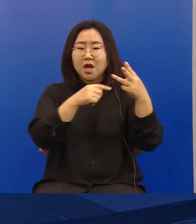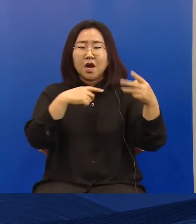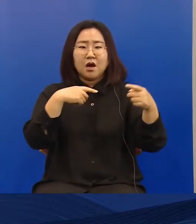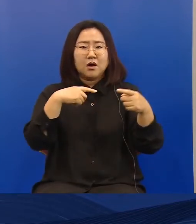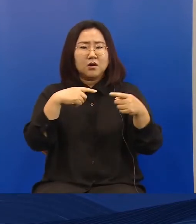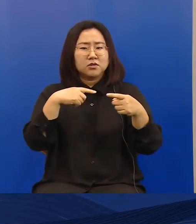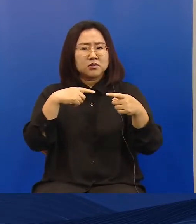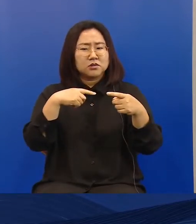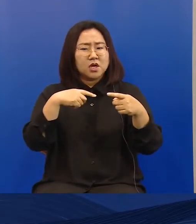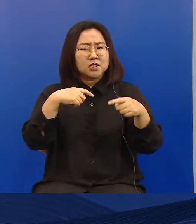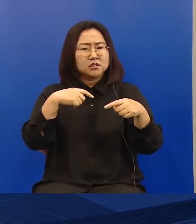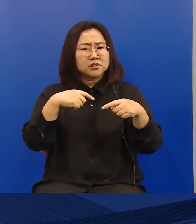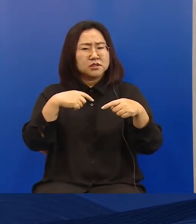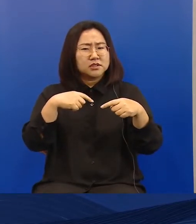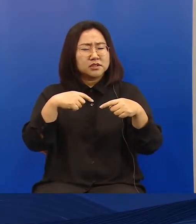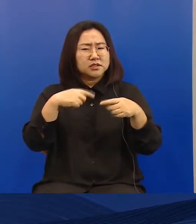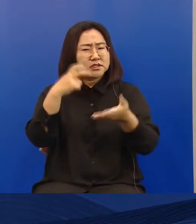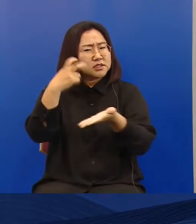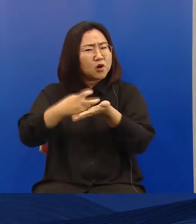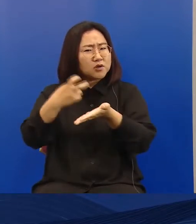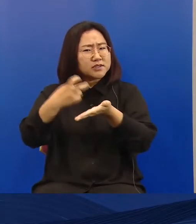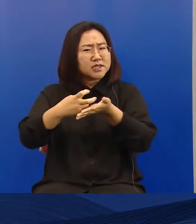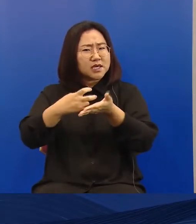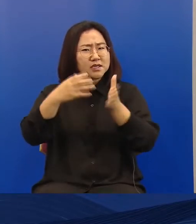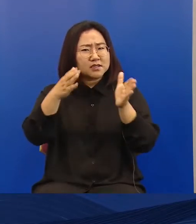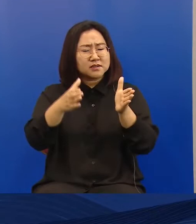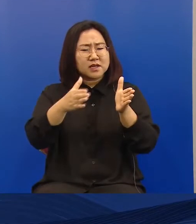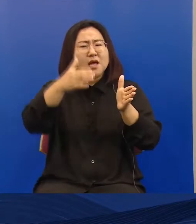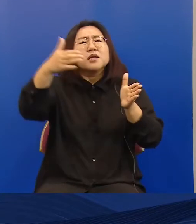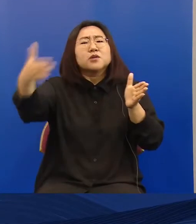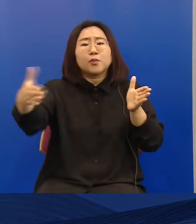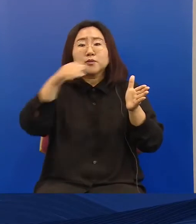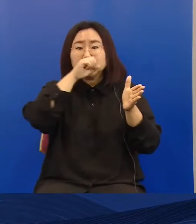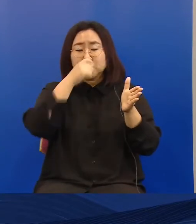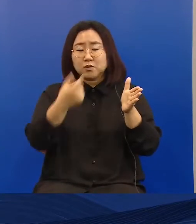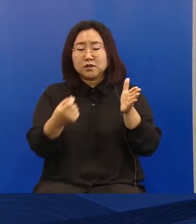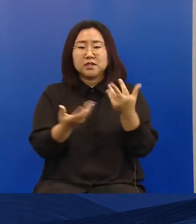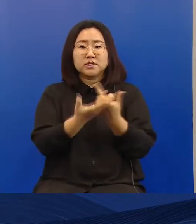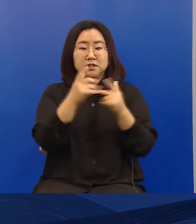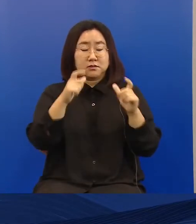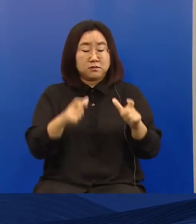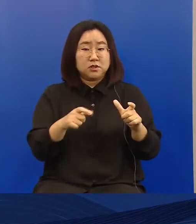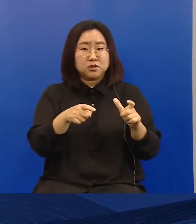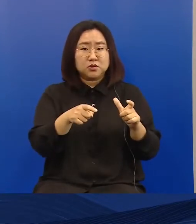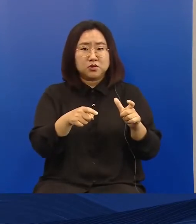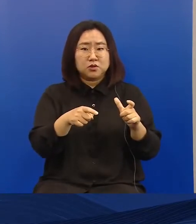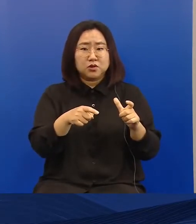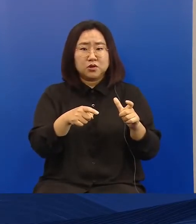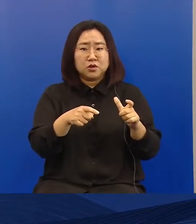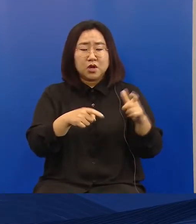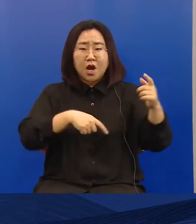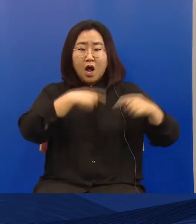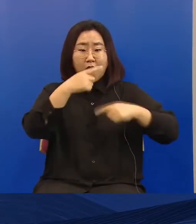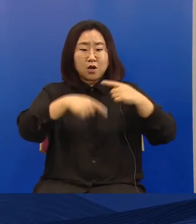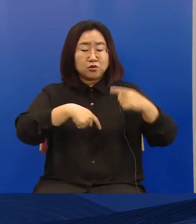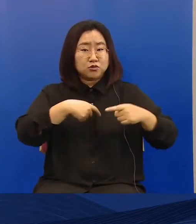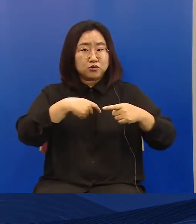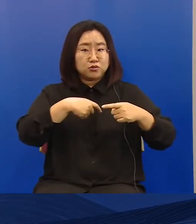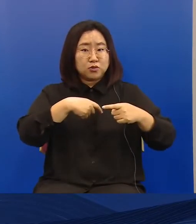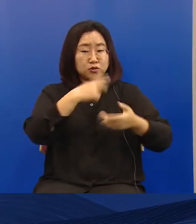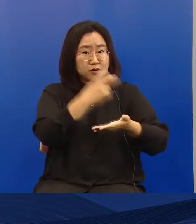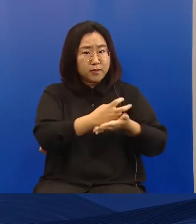places. Third, we need to enlarge the scope of the policy framework.